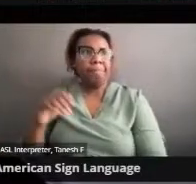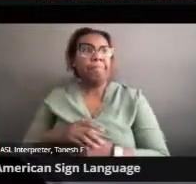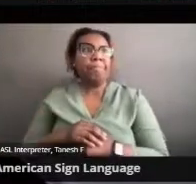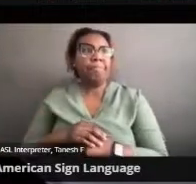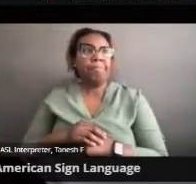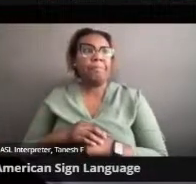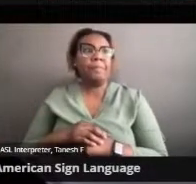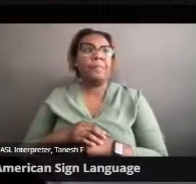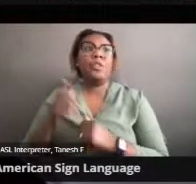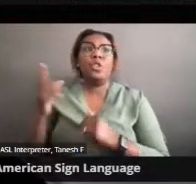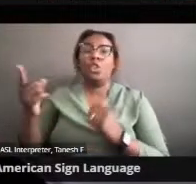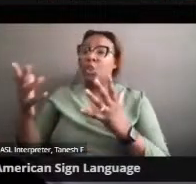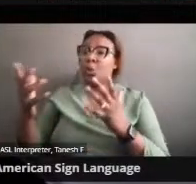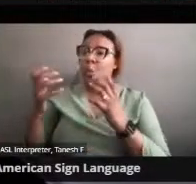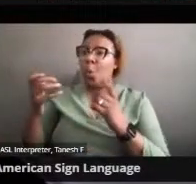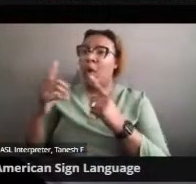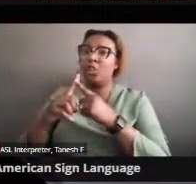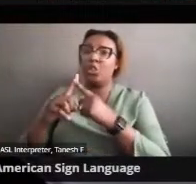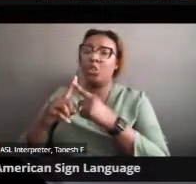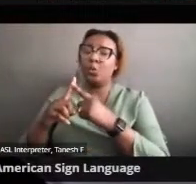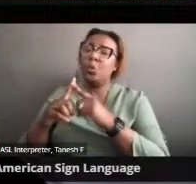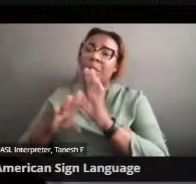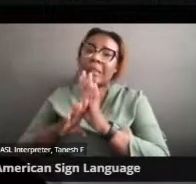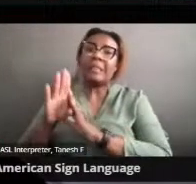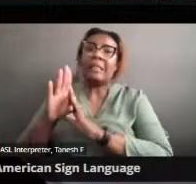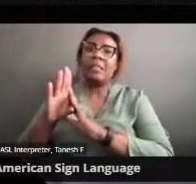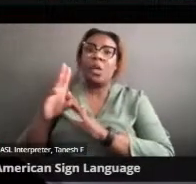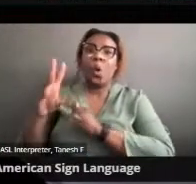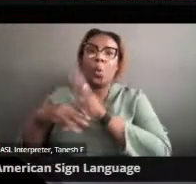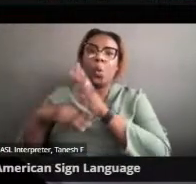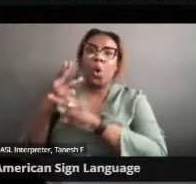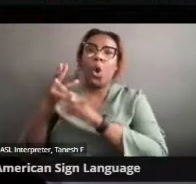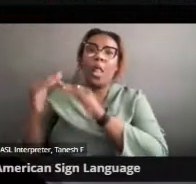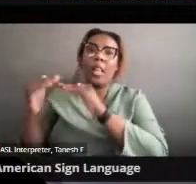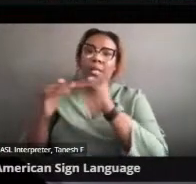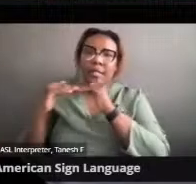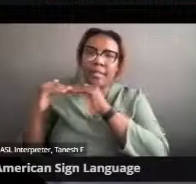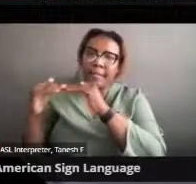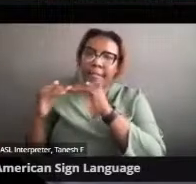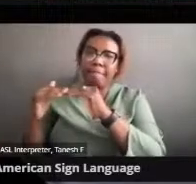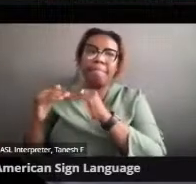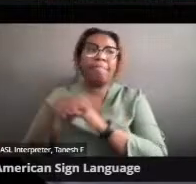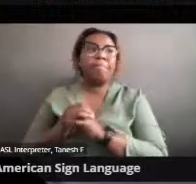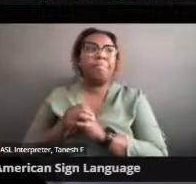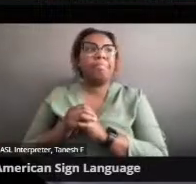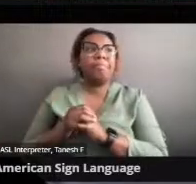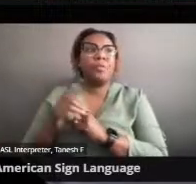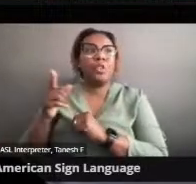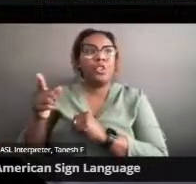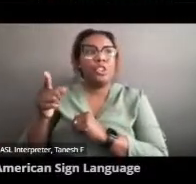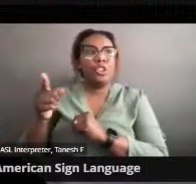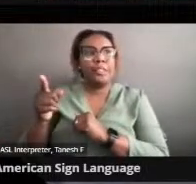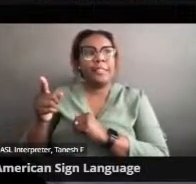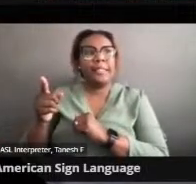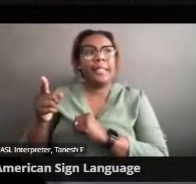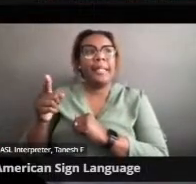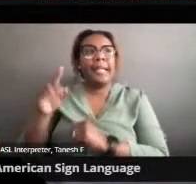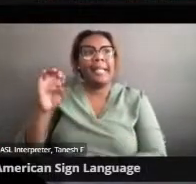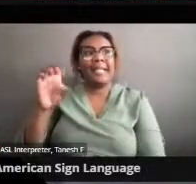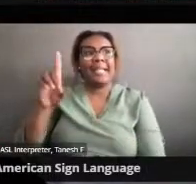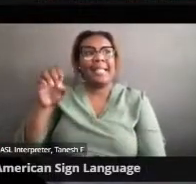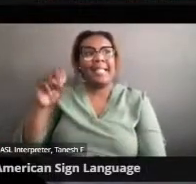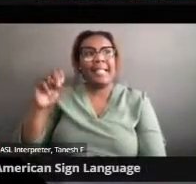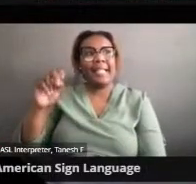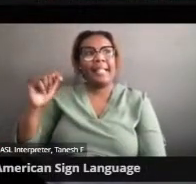eager to build the just and equitable world they imagine. She also serves as theologian in residence for Eden Theological Seminary